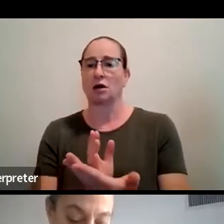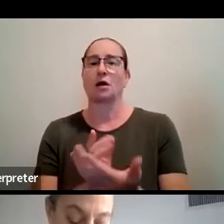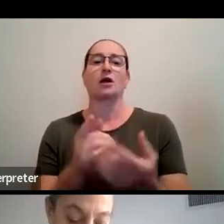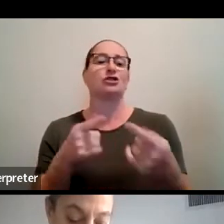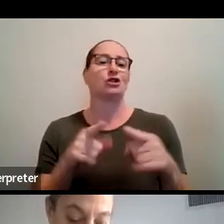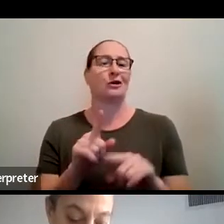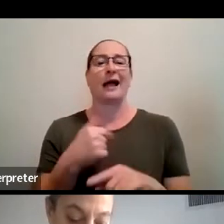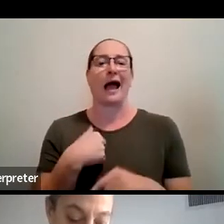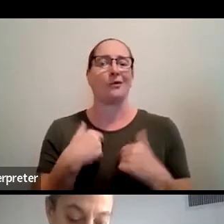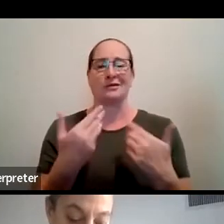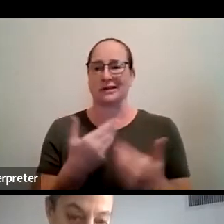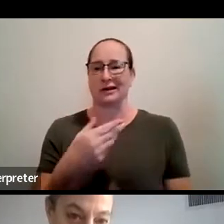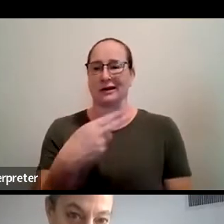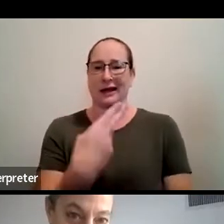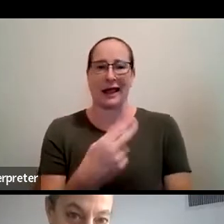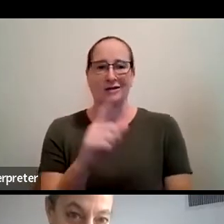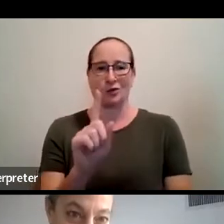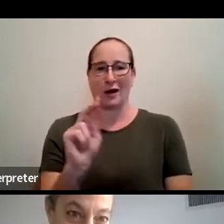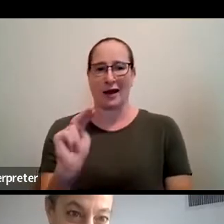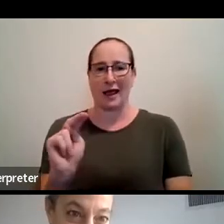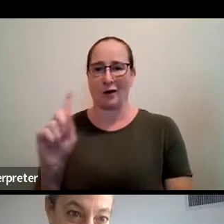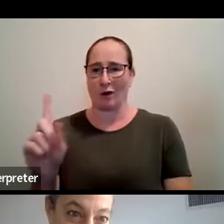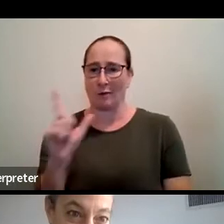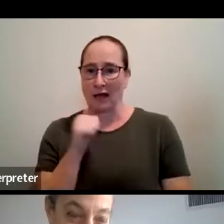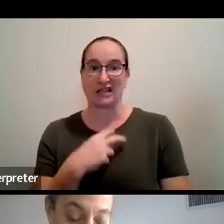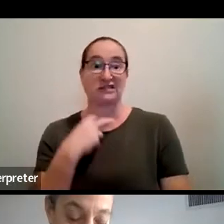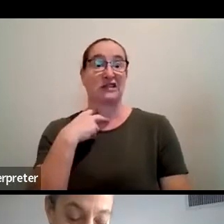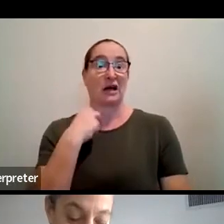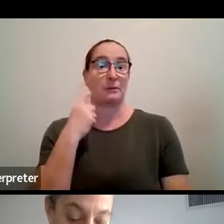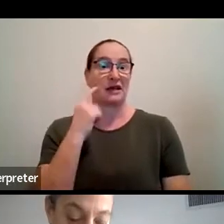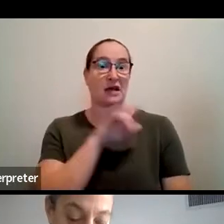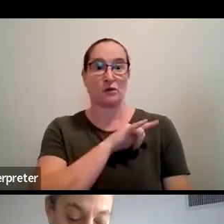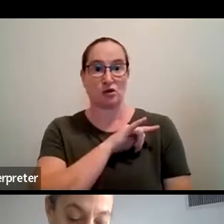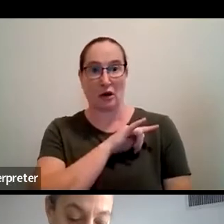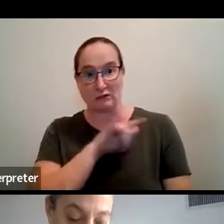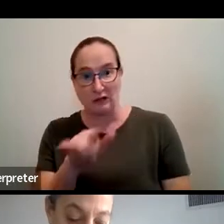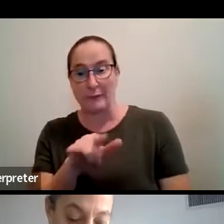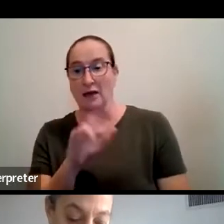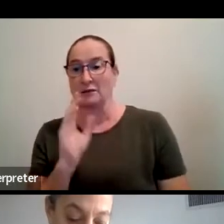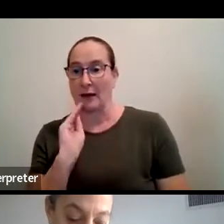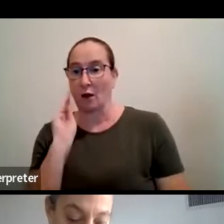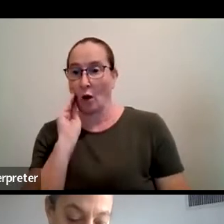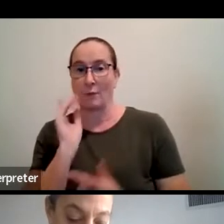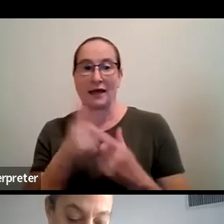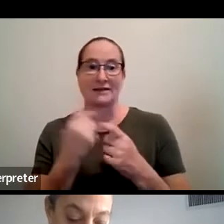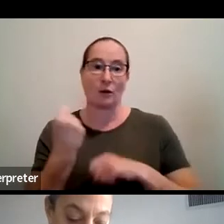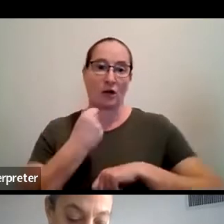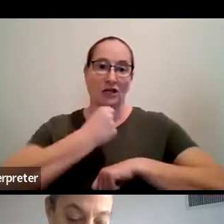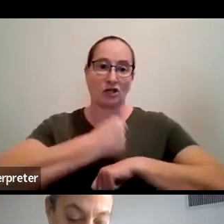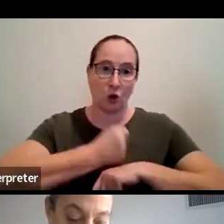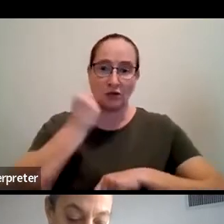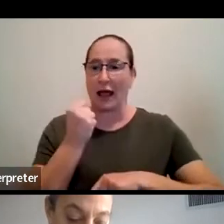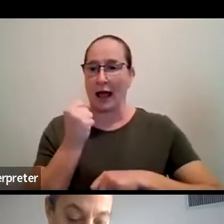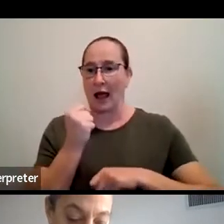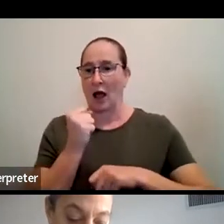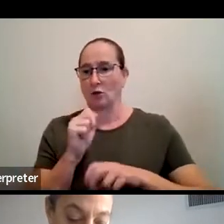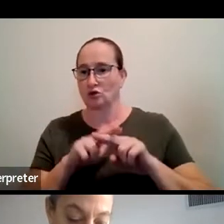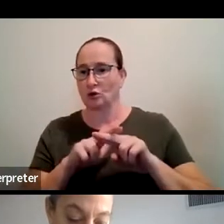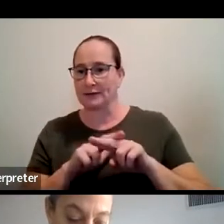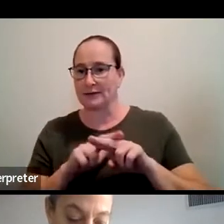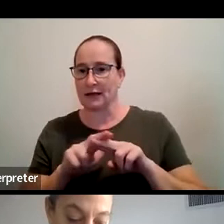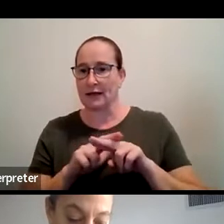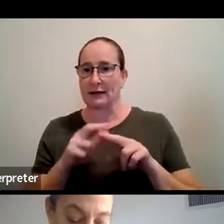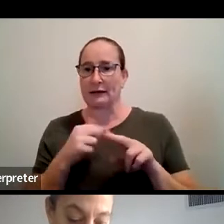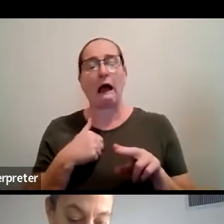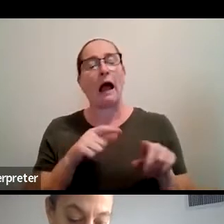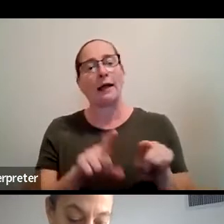H1N1. I almost got stuck in one city because I was trying to get back to my home city because they were going to shut down GO Transit. I